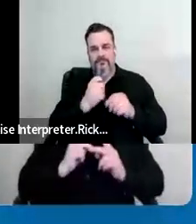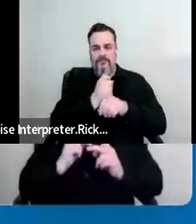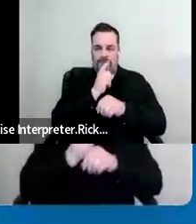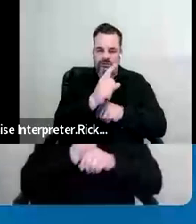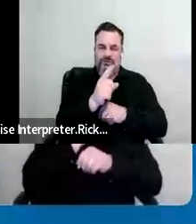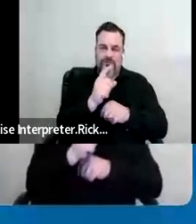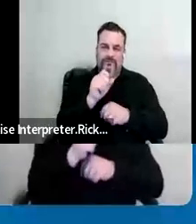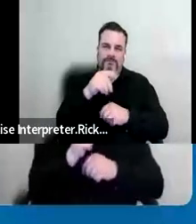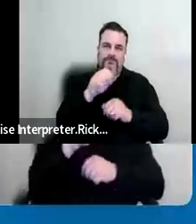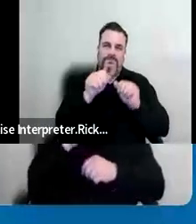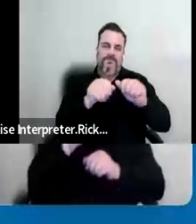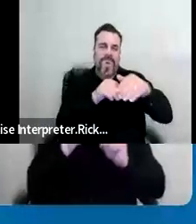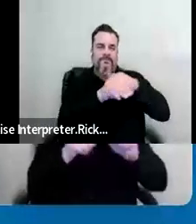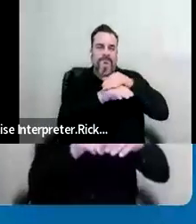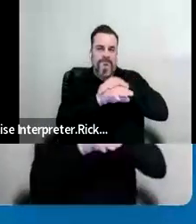a space is accessible.